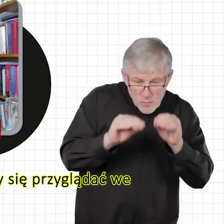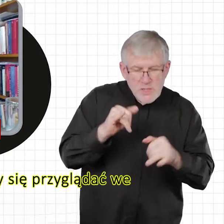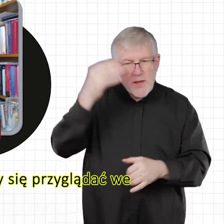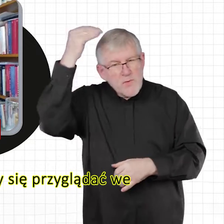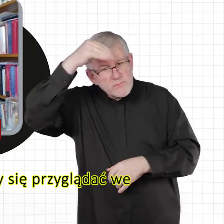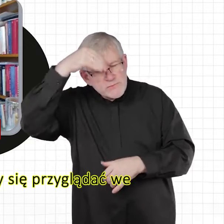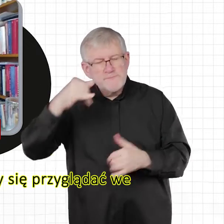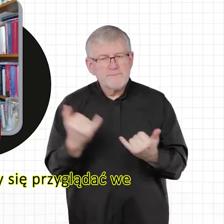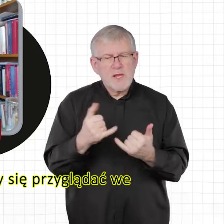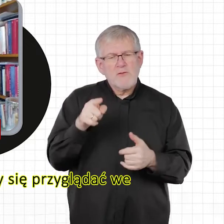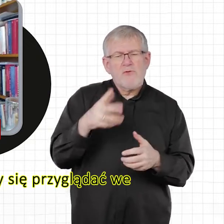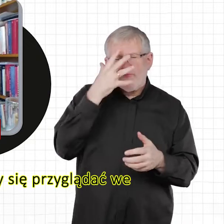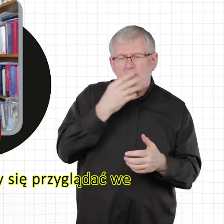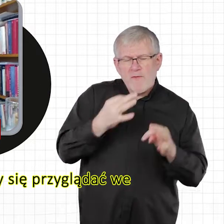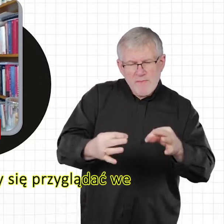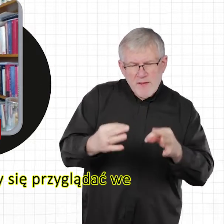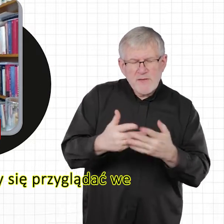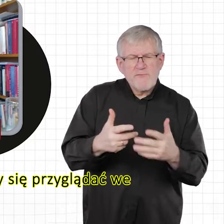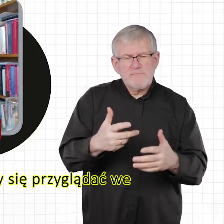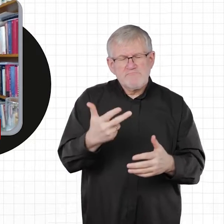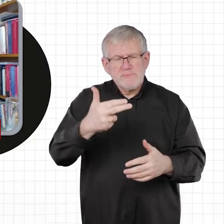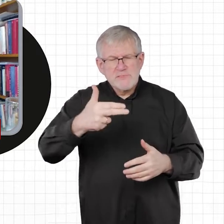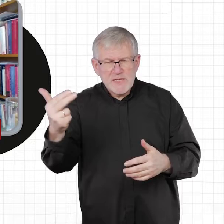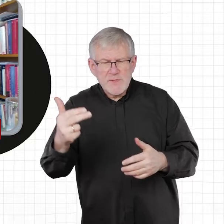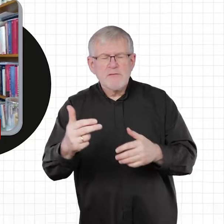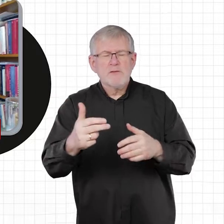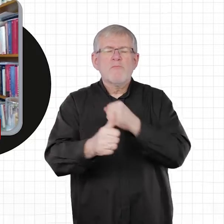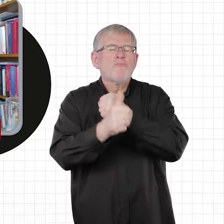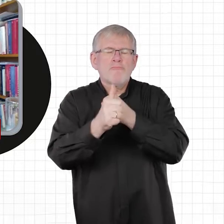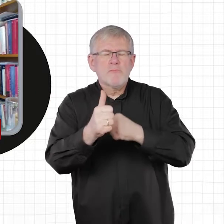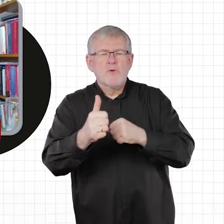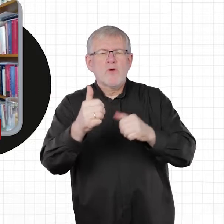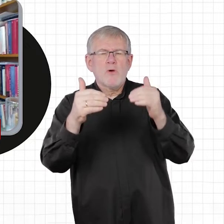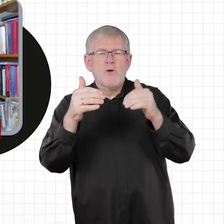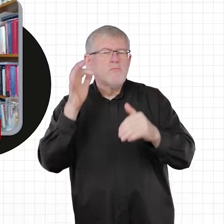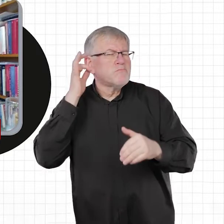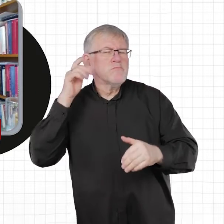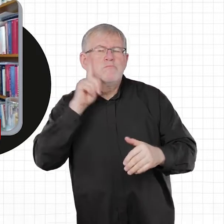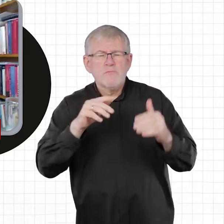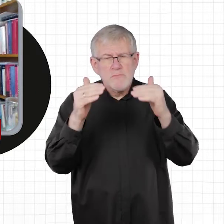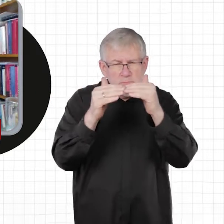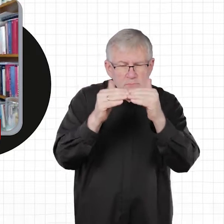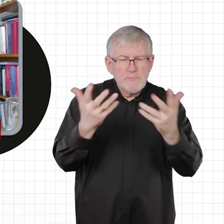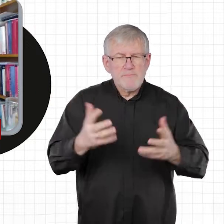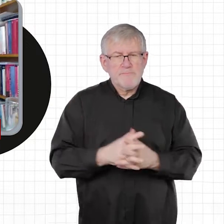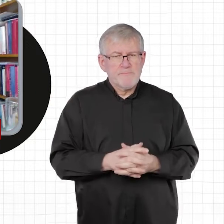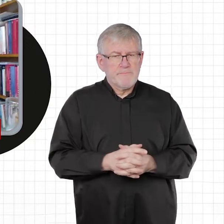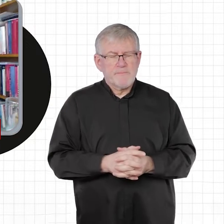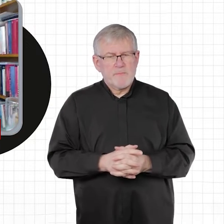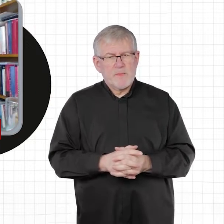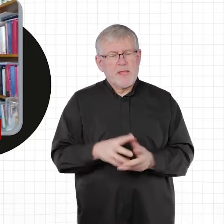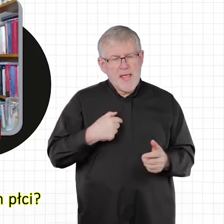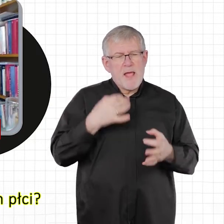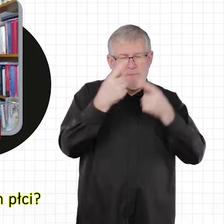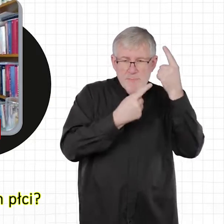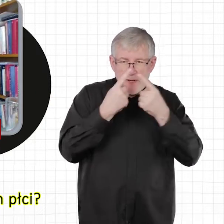So it's something that we're always supposed to be doing, and we're always supposed to be looking inside, like through our material. Is